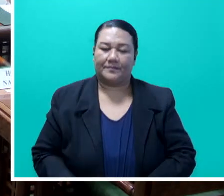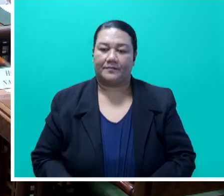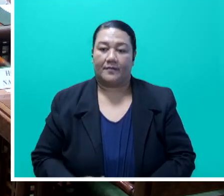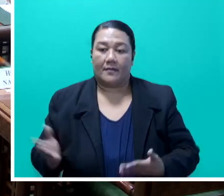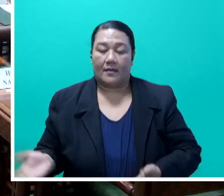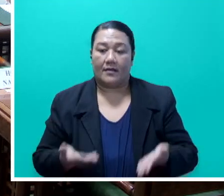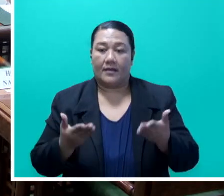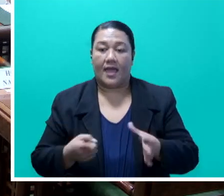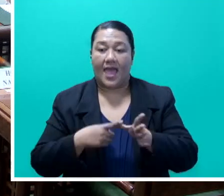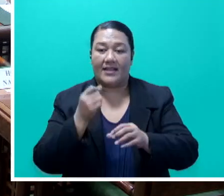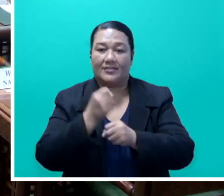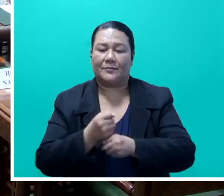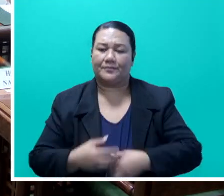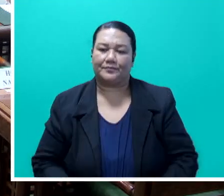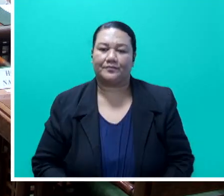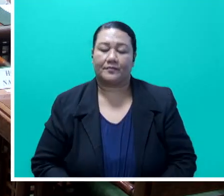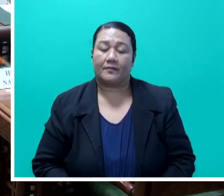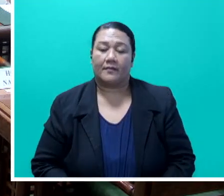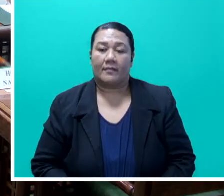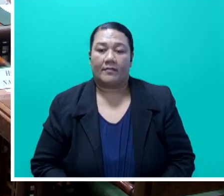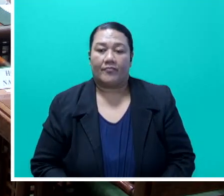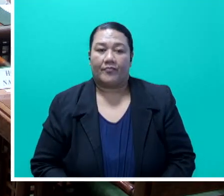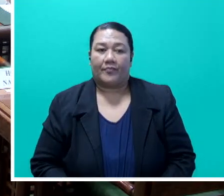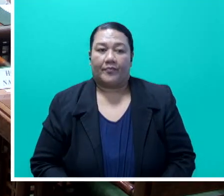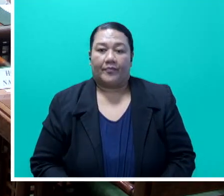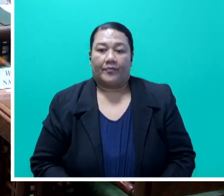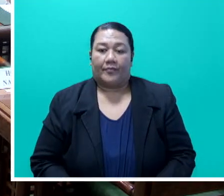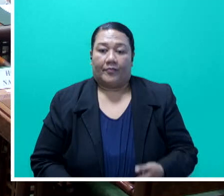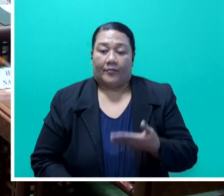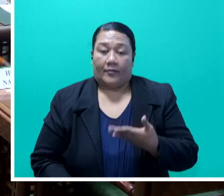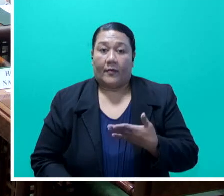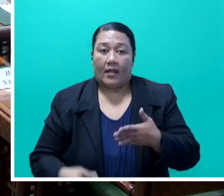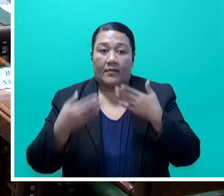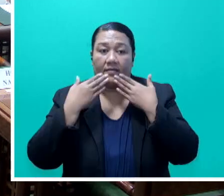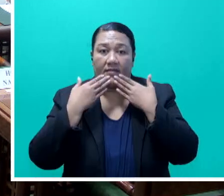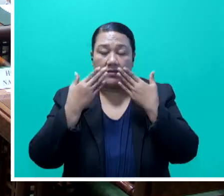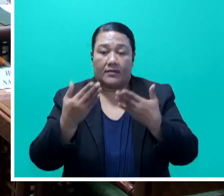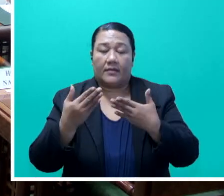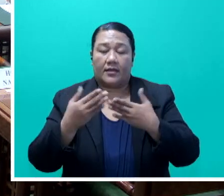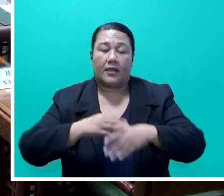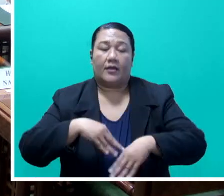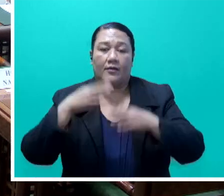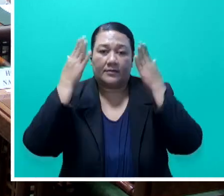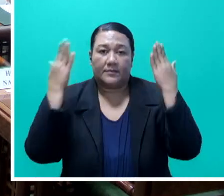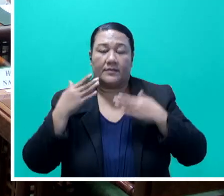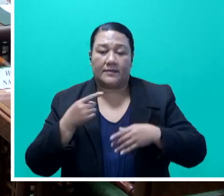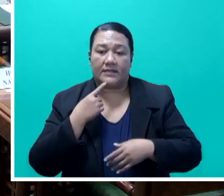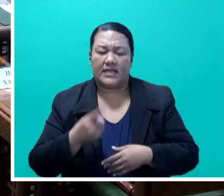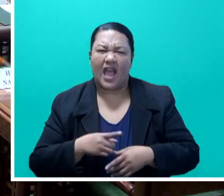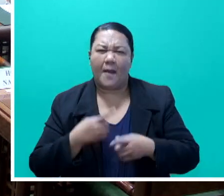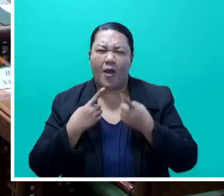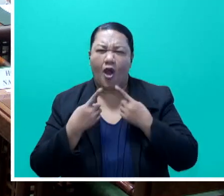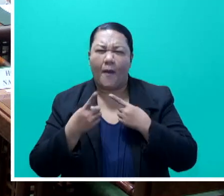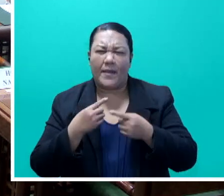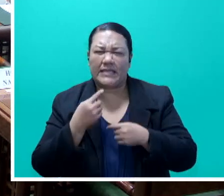Thank you, Mr. Speaker, sir. Mr. Speaker, sir, I'd like to, before I respond to some of the comments made from the other side,